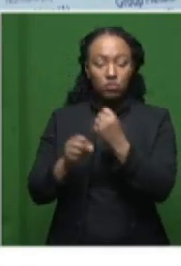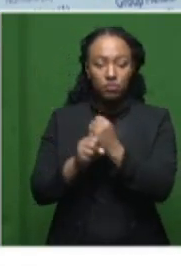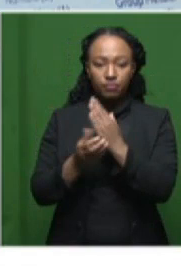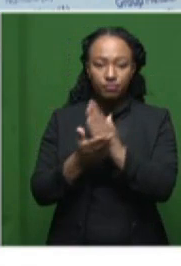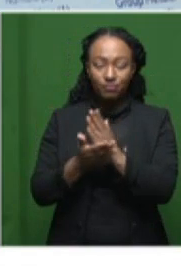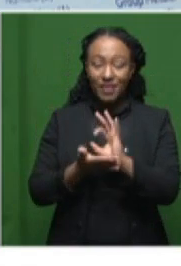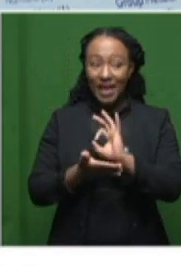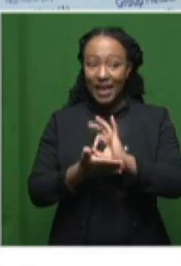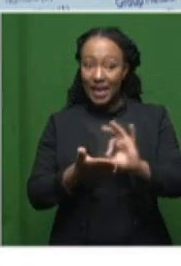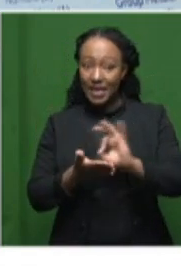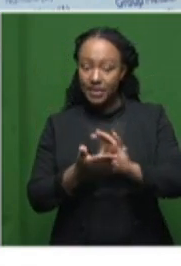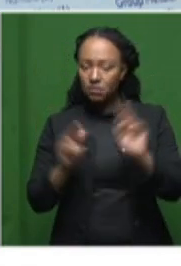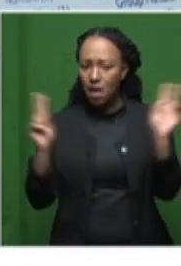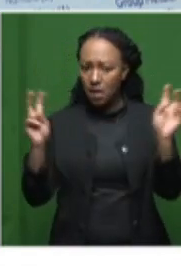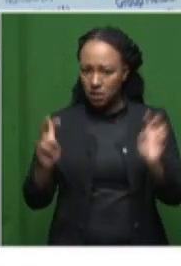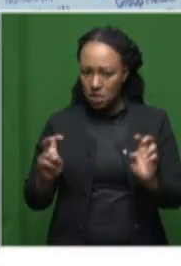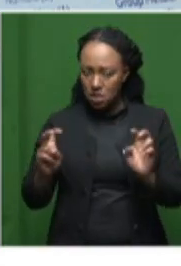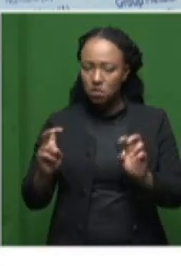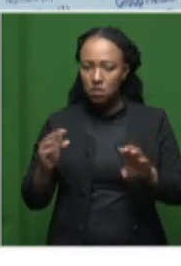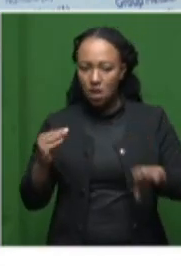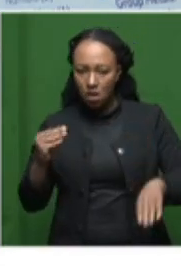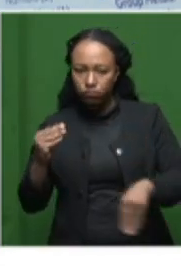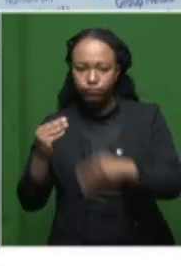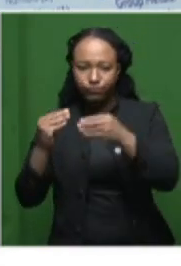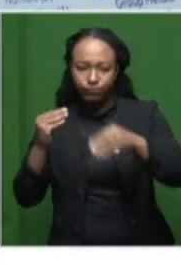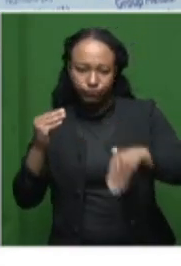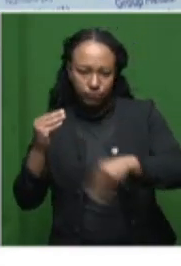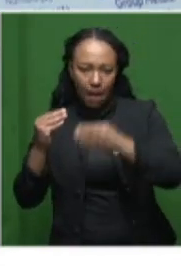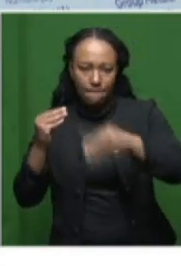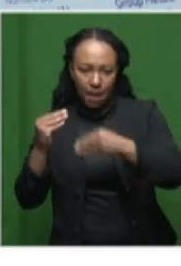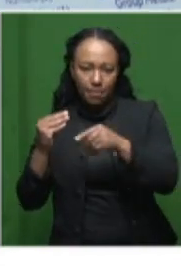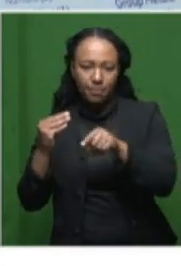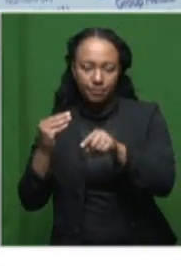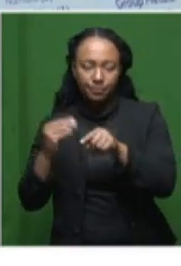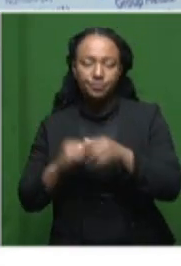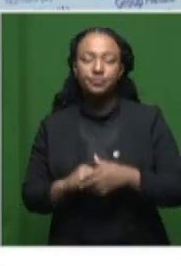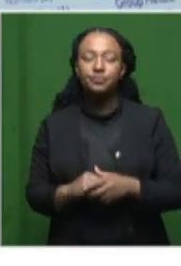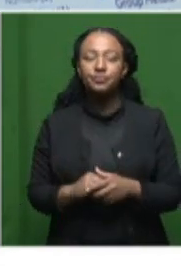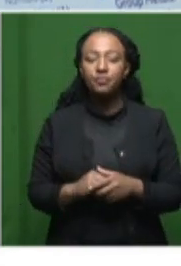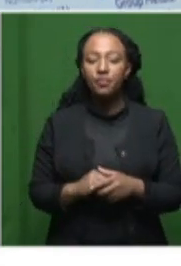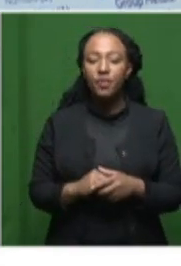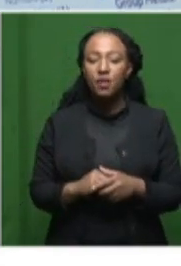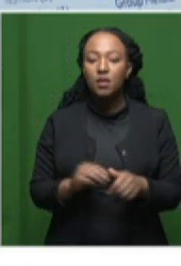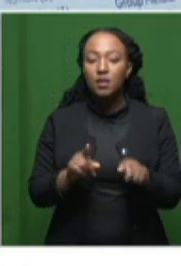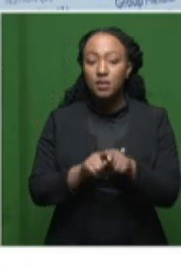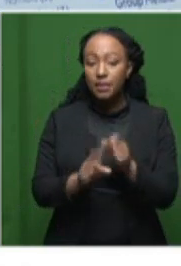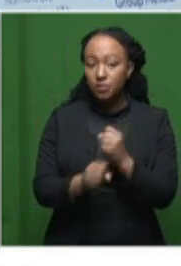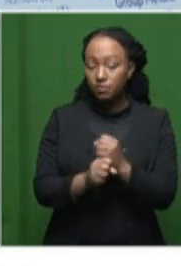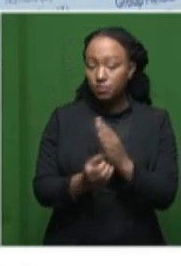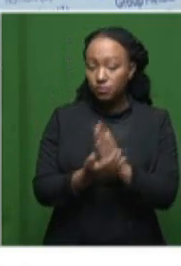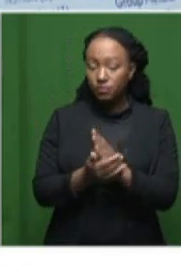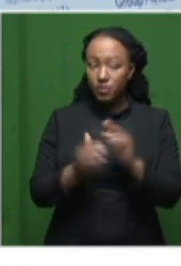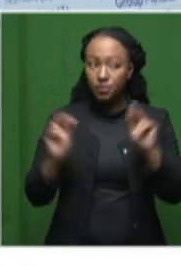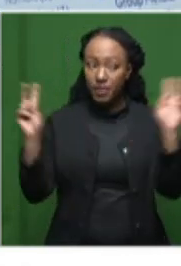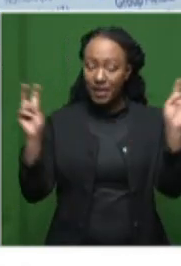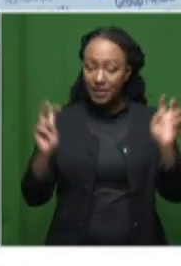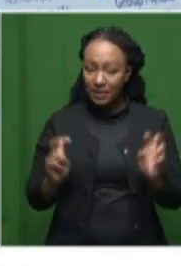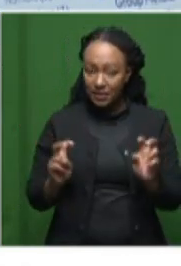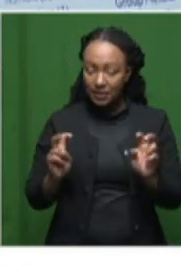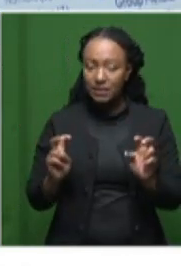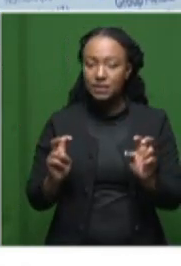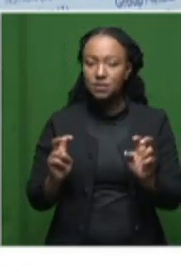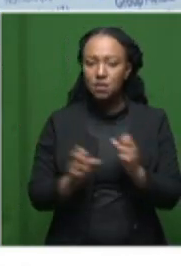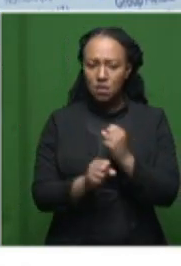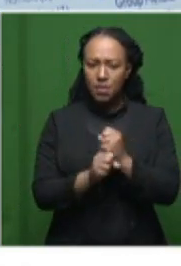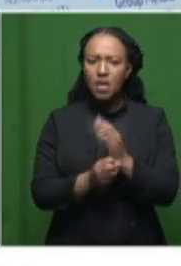clean baseload electricity, as well as ensuring that we've got electricity 24